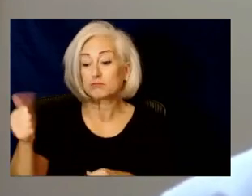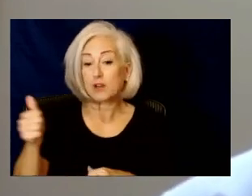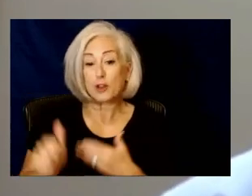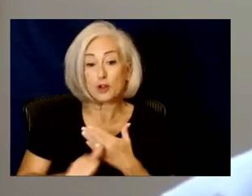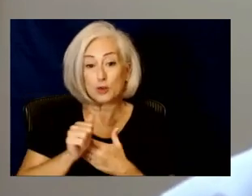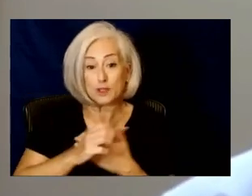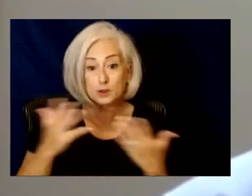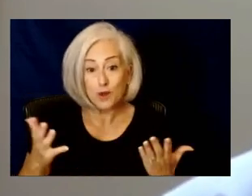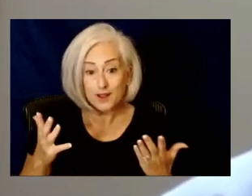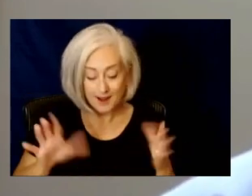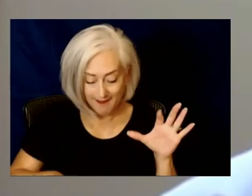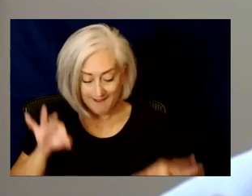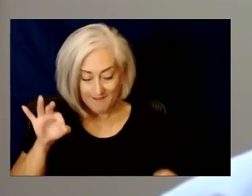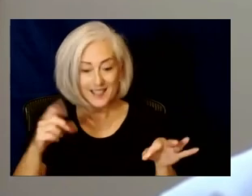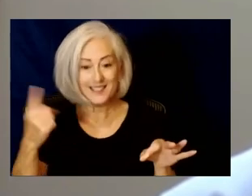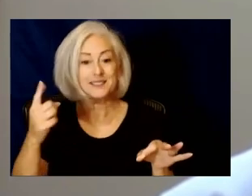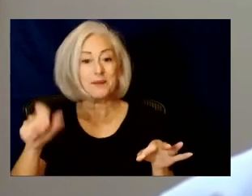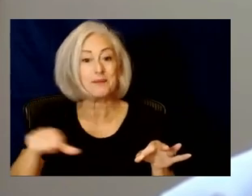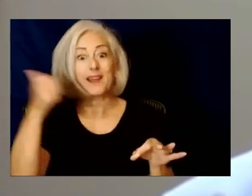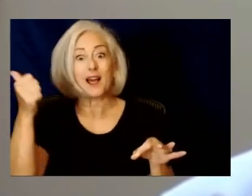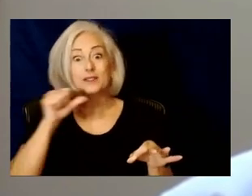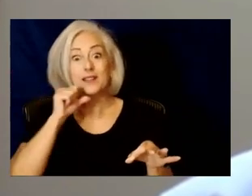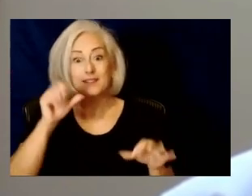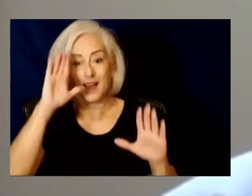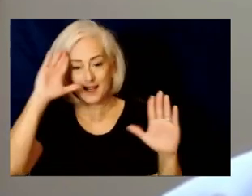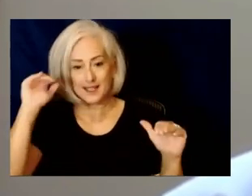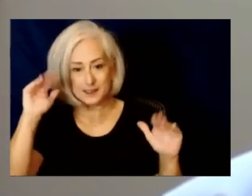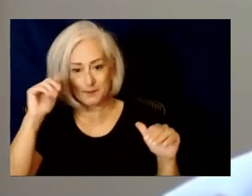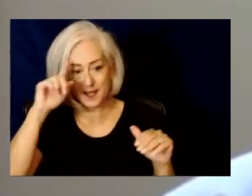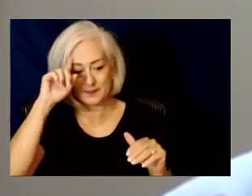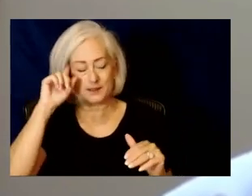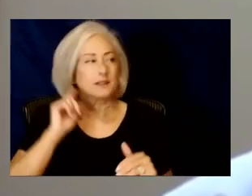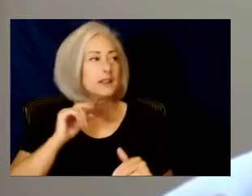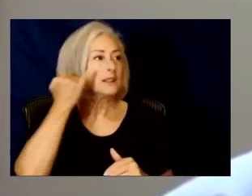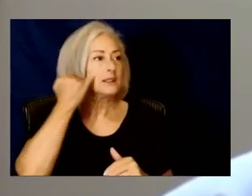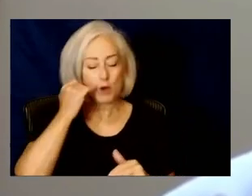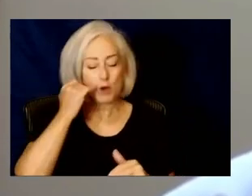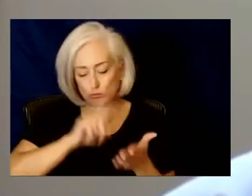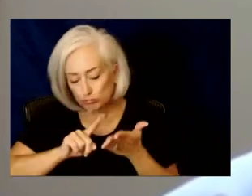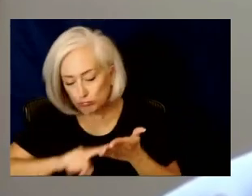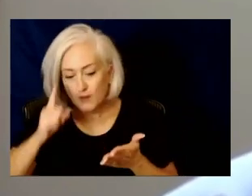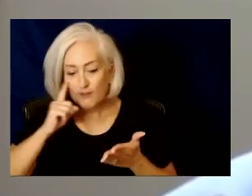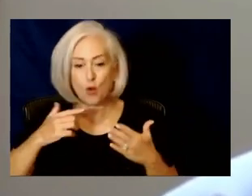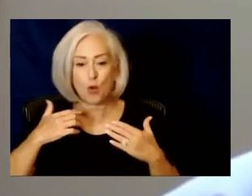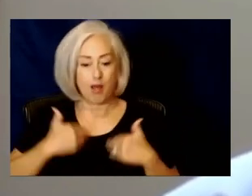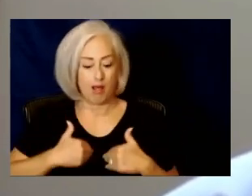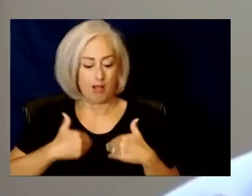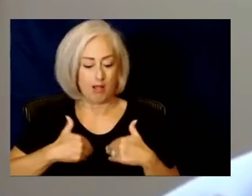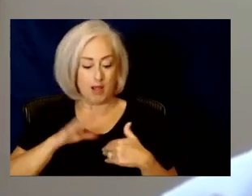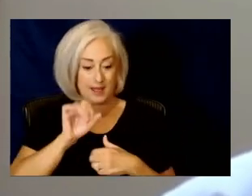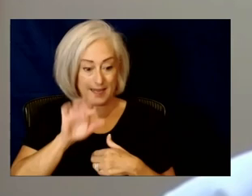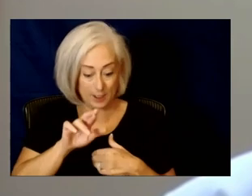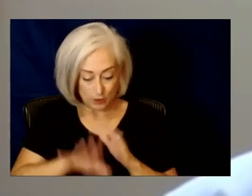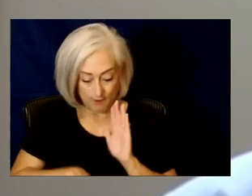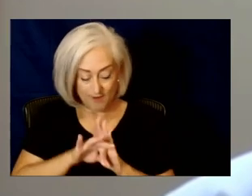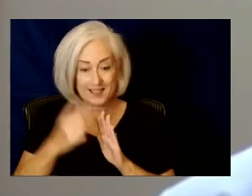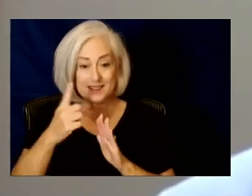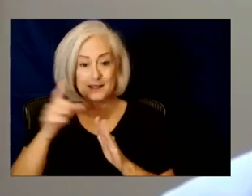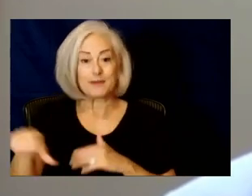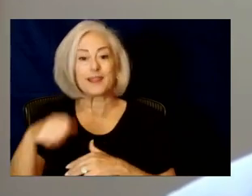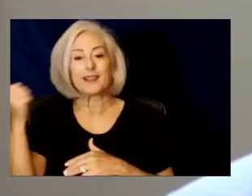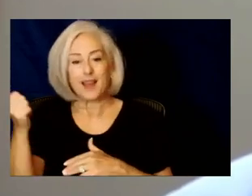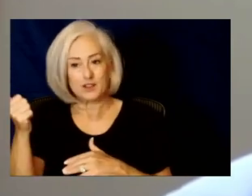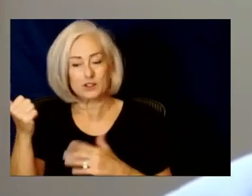other things that we didn't expect. And so what if we're checking for lung cancer and we find something else? And that's some of the risks that I would have to go through with the